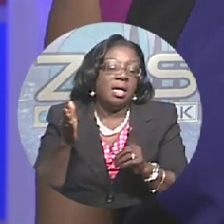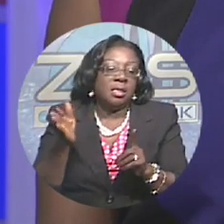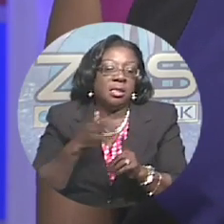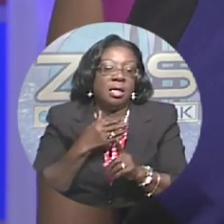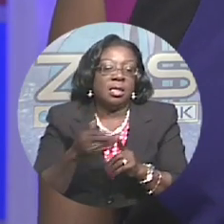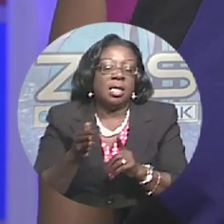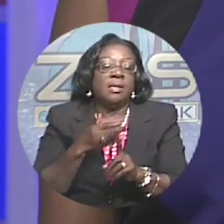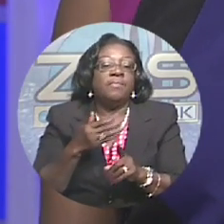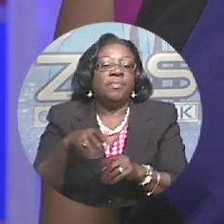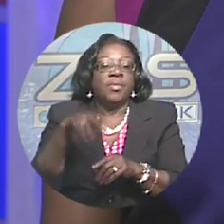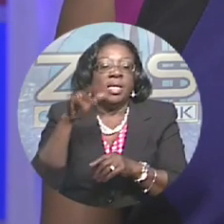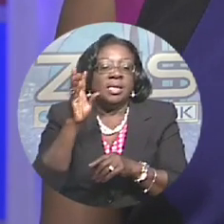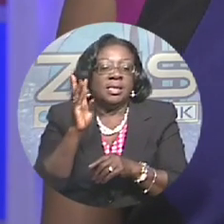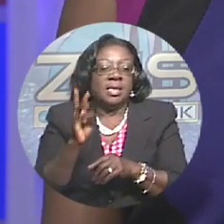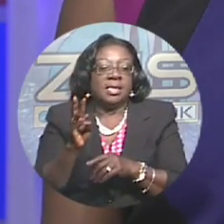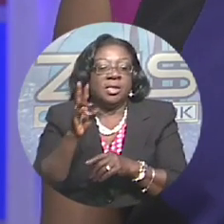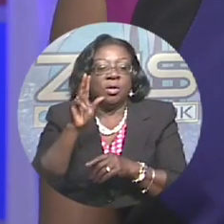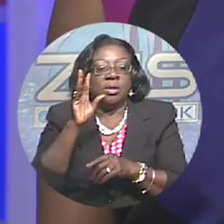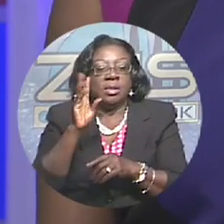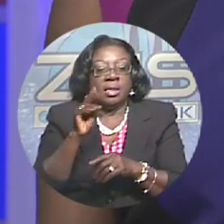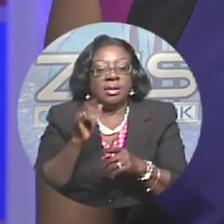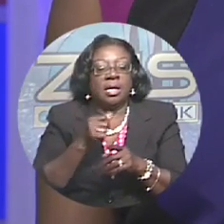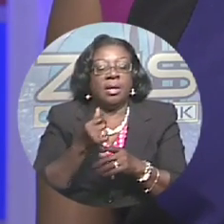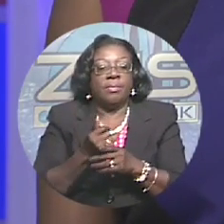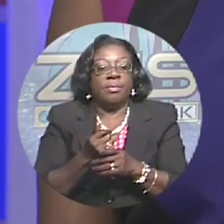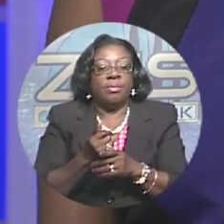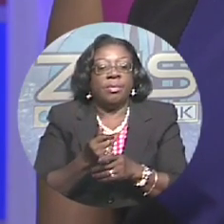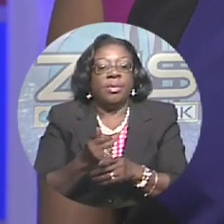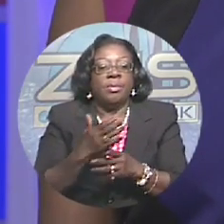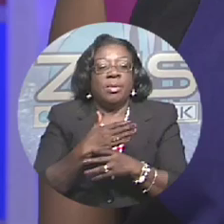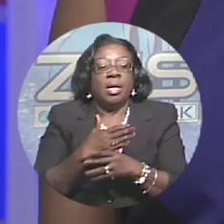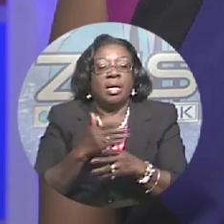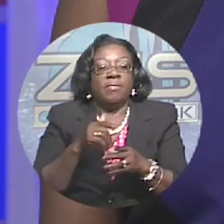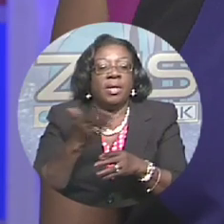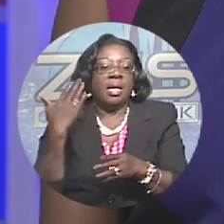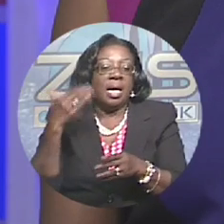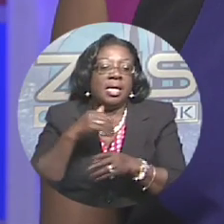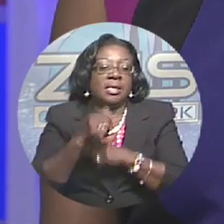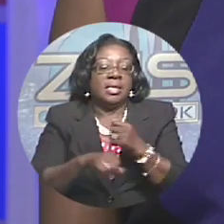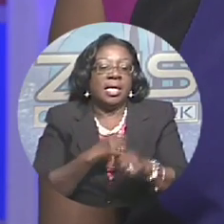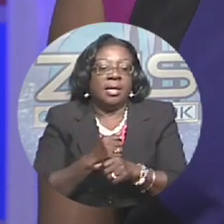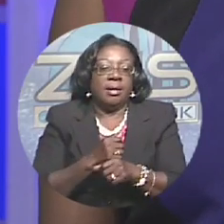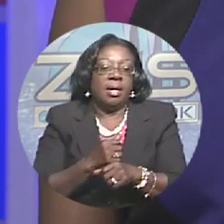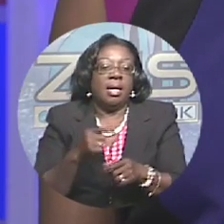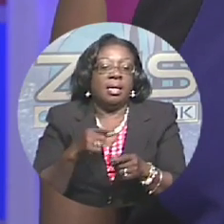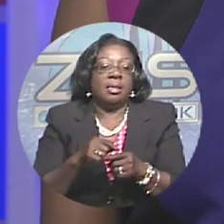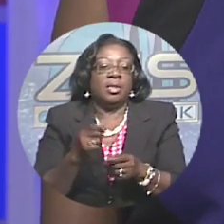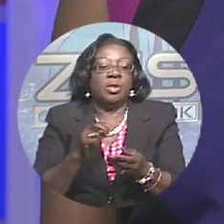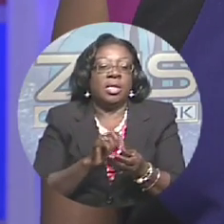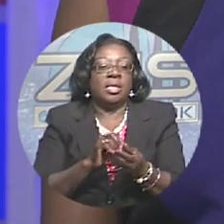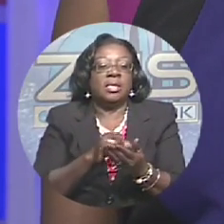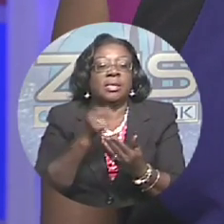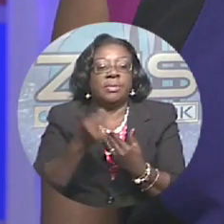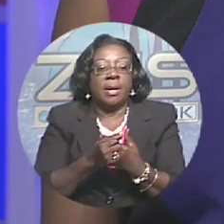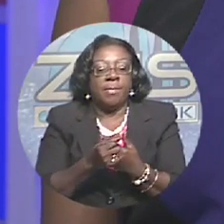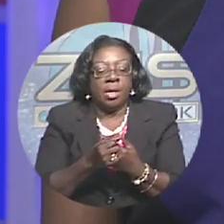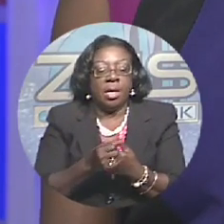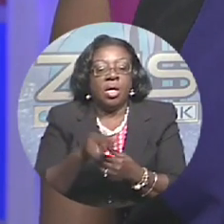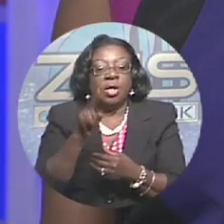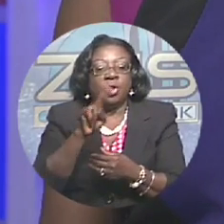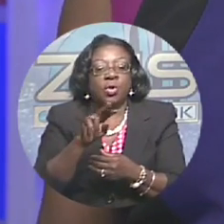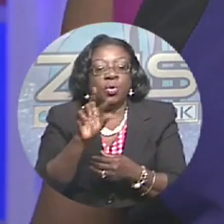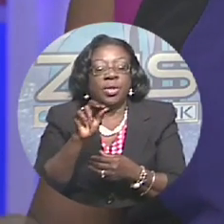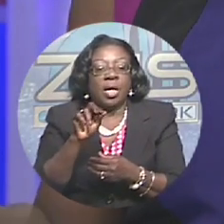2010, and about 3 to 5 times between December of 2010 and December of 2011. The trial continues before Senior